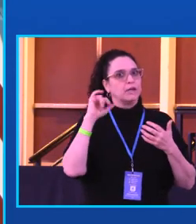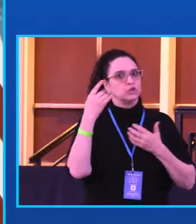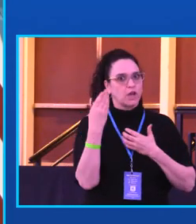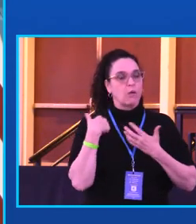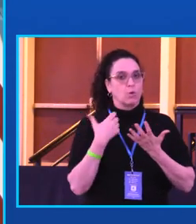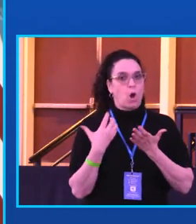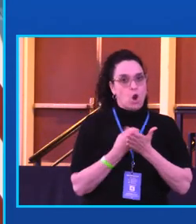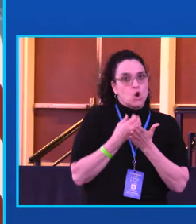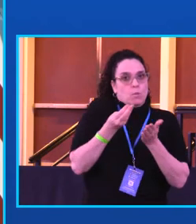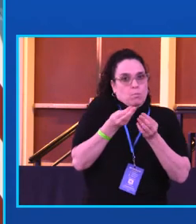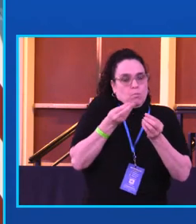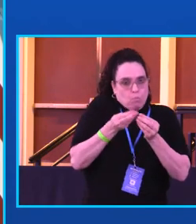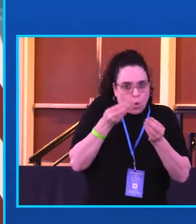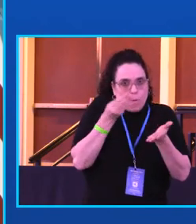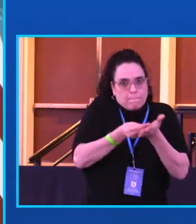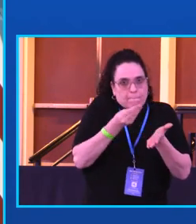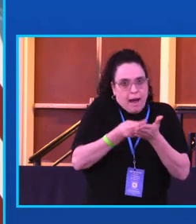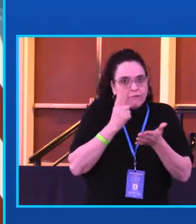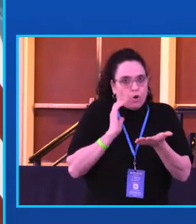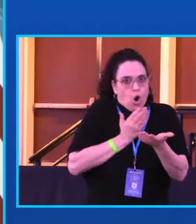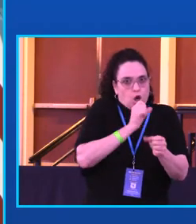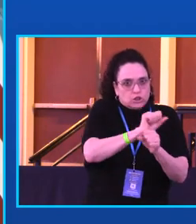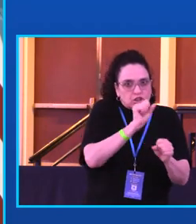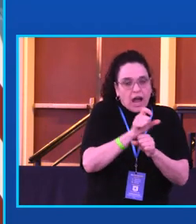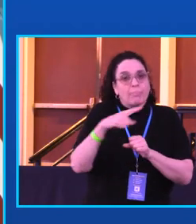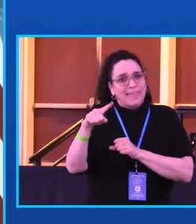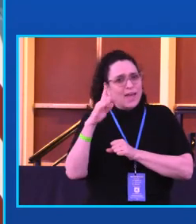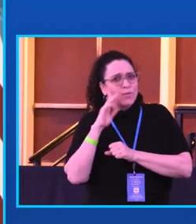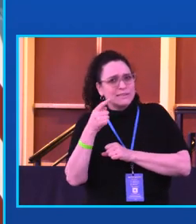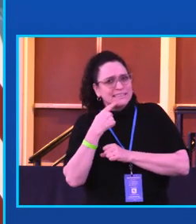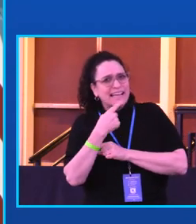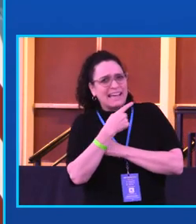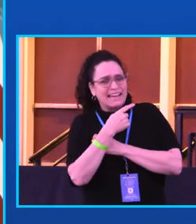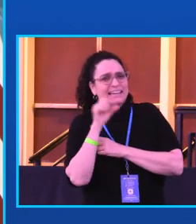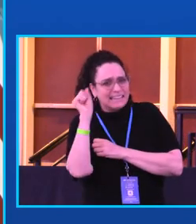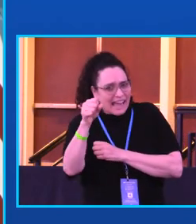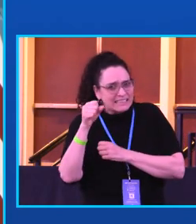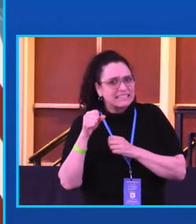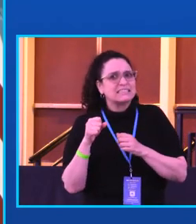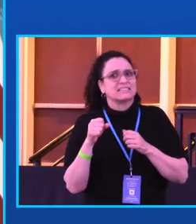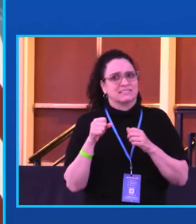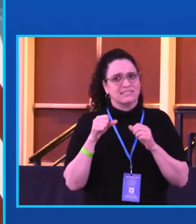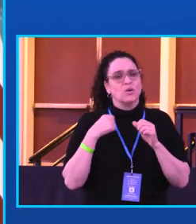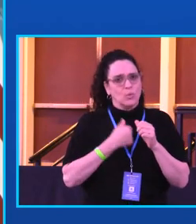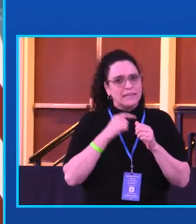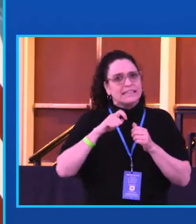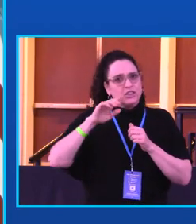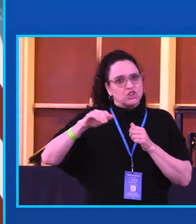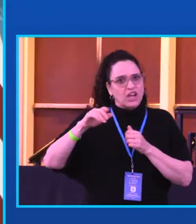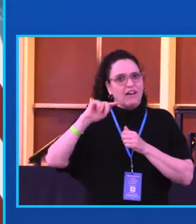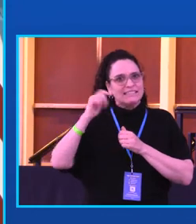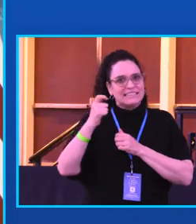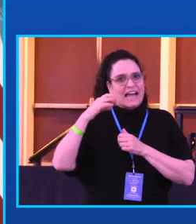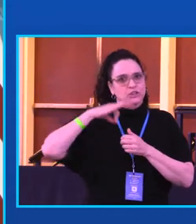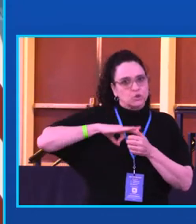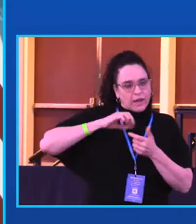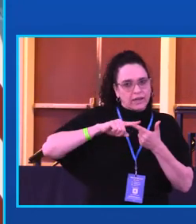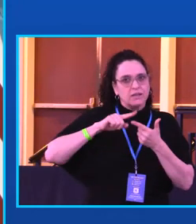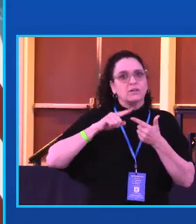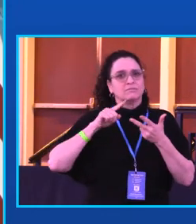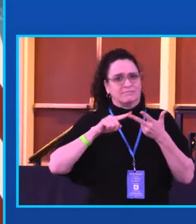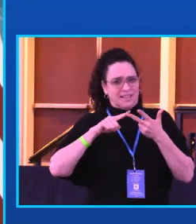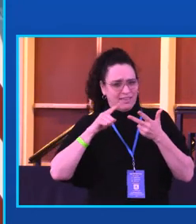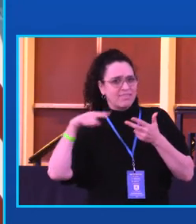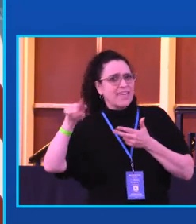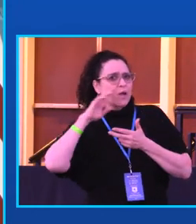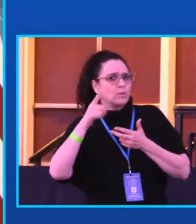wages. They will say yes to extending the child tax credit. They will say, yes, we must fight climate change.